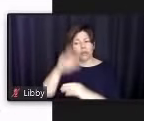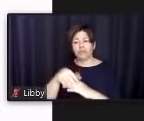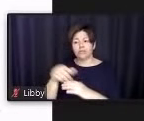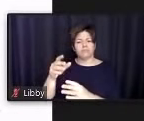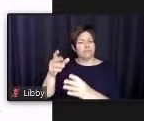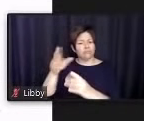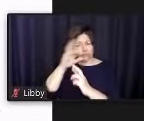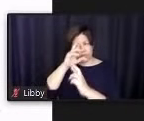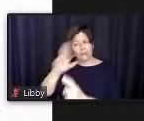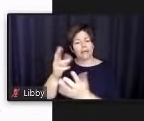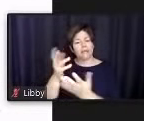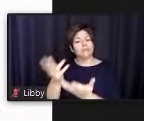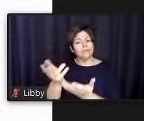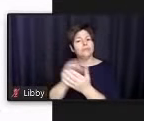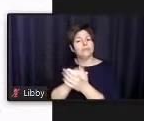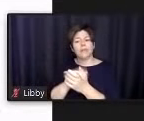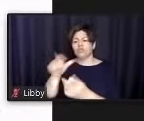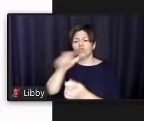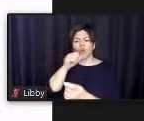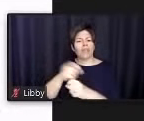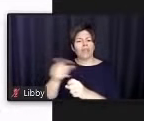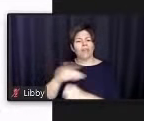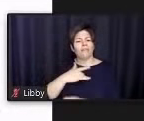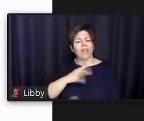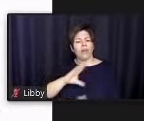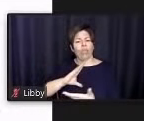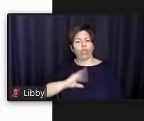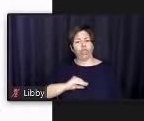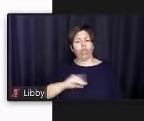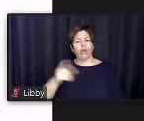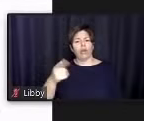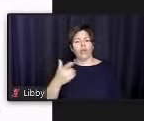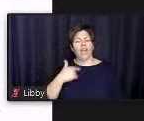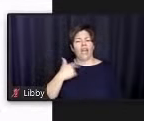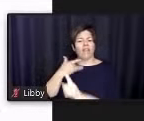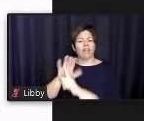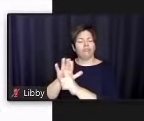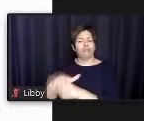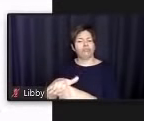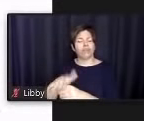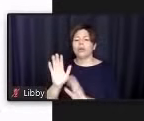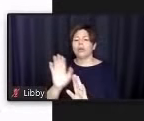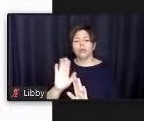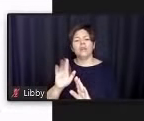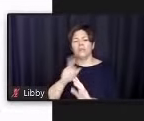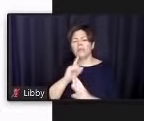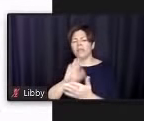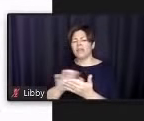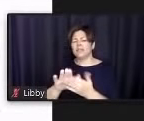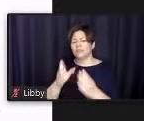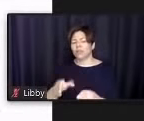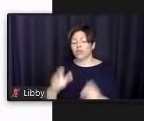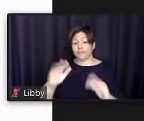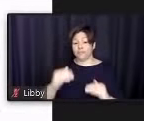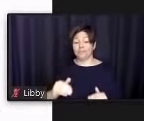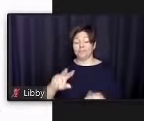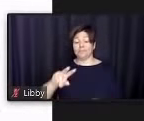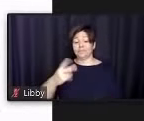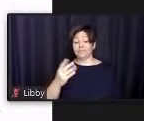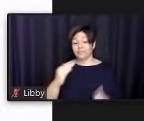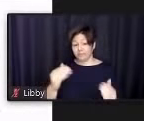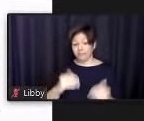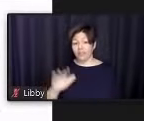respect, and you don't belittle them, and you don't talk down to them. So just be that decent person who does this. Second thing, child